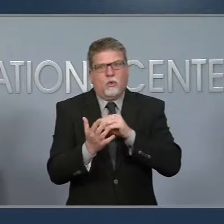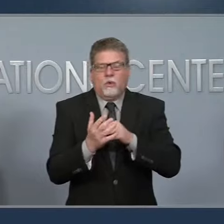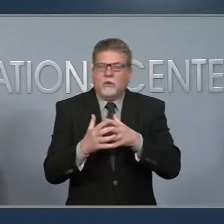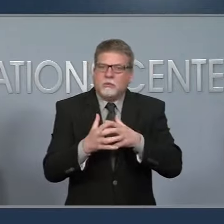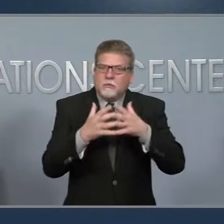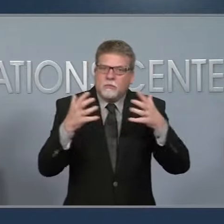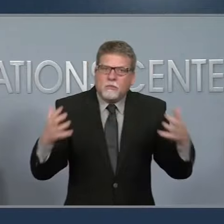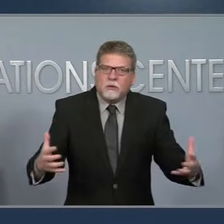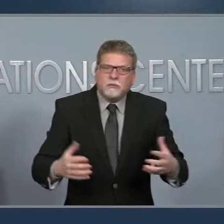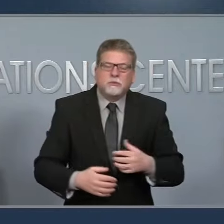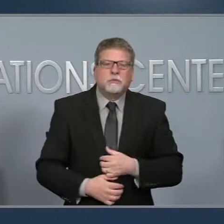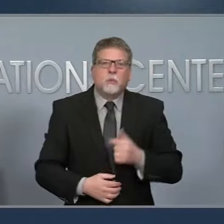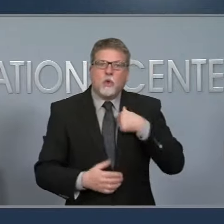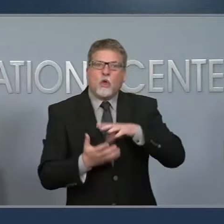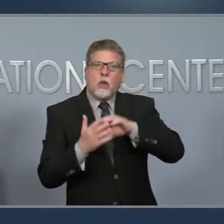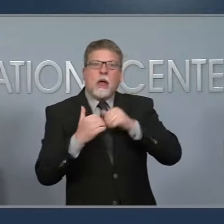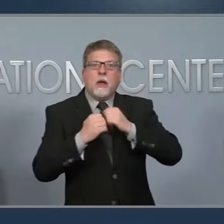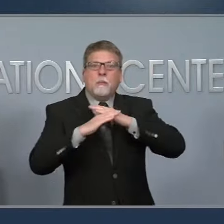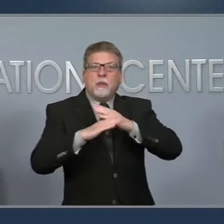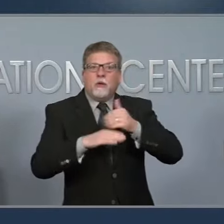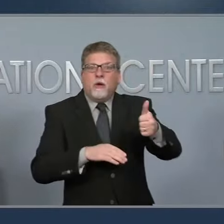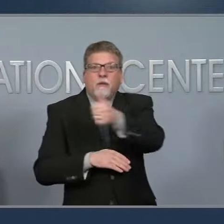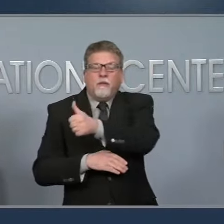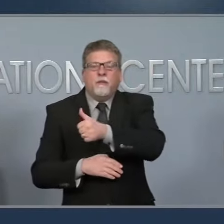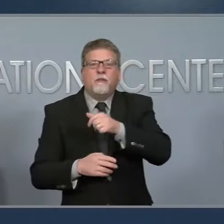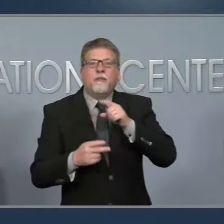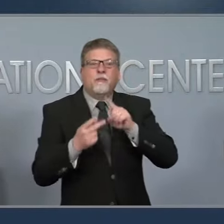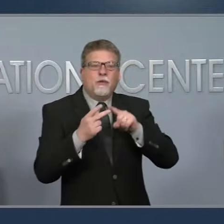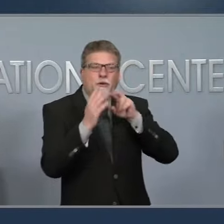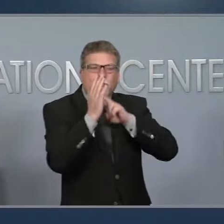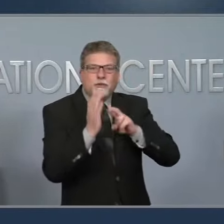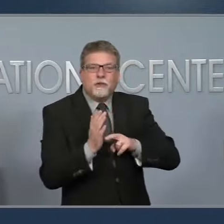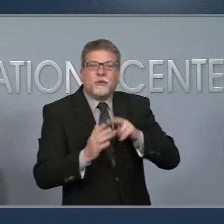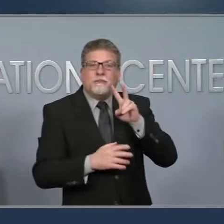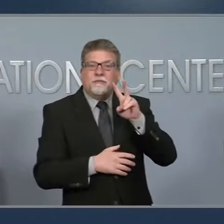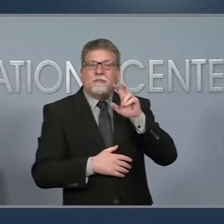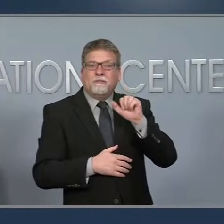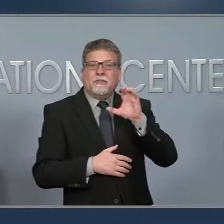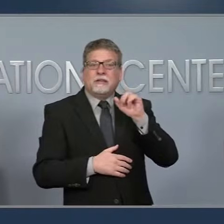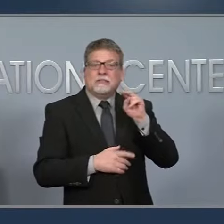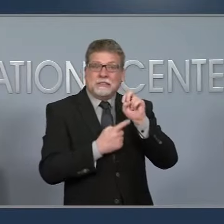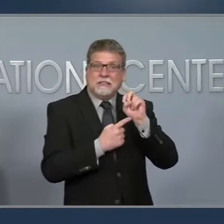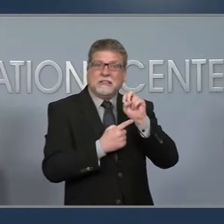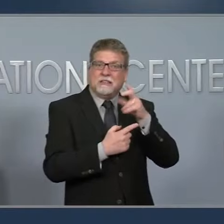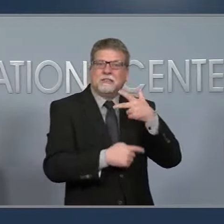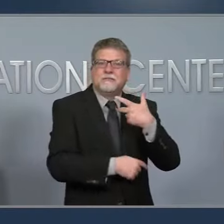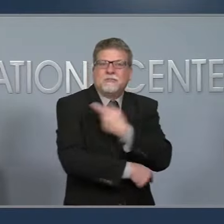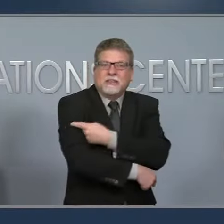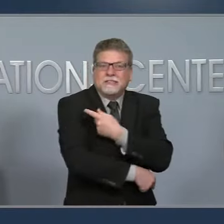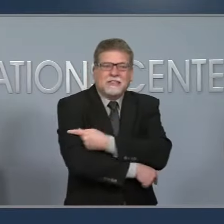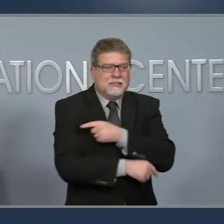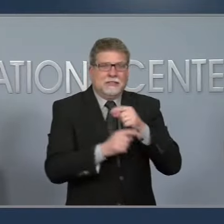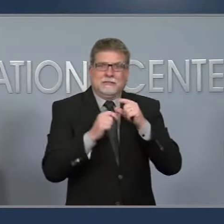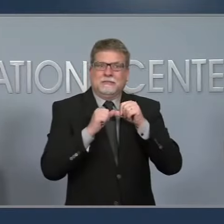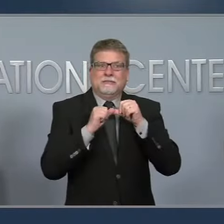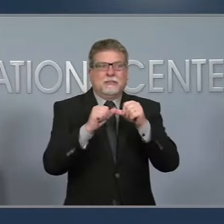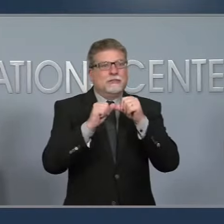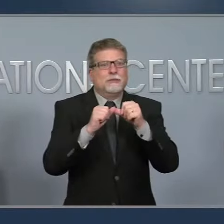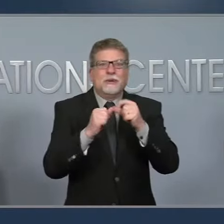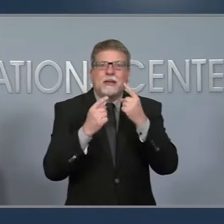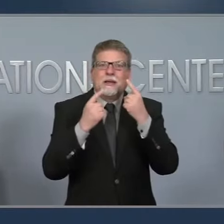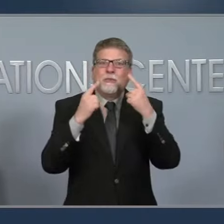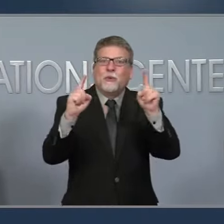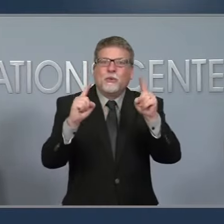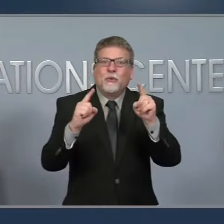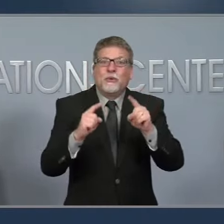cases. Research through the Delta and Omicron surges showed that vaccines continued to work and that booster doses